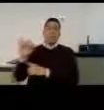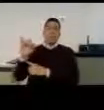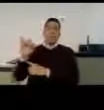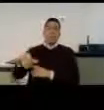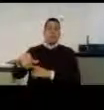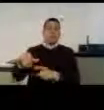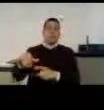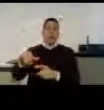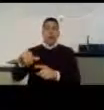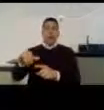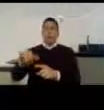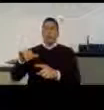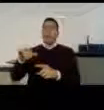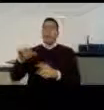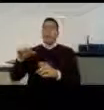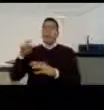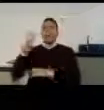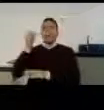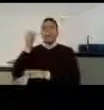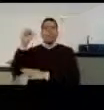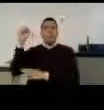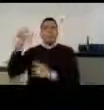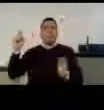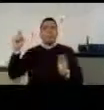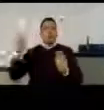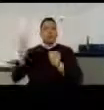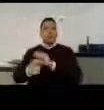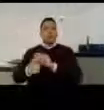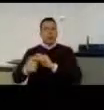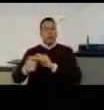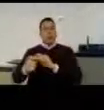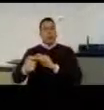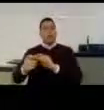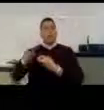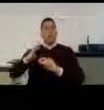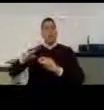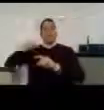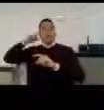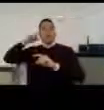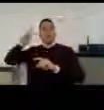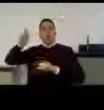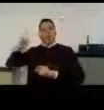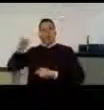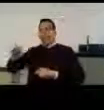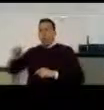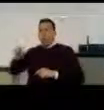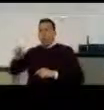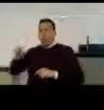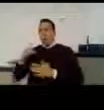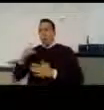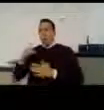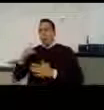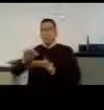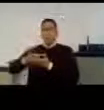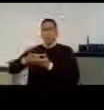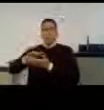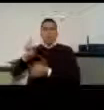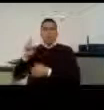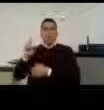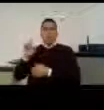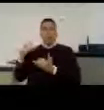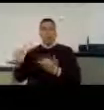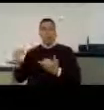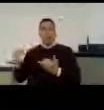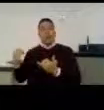movement was really changing, and we were moving more away from a medical model and into understanding that people with all kinds of